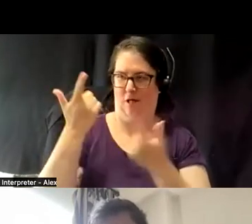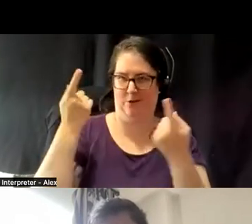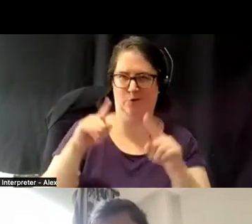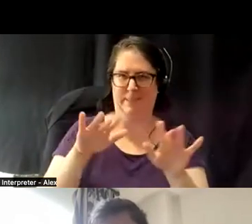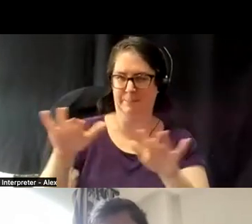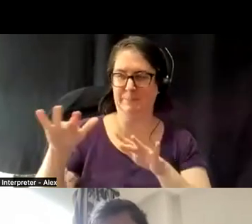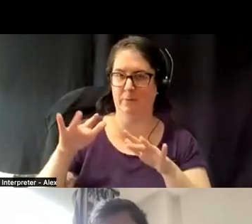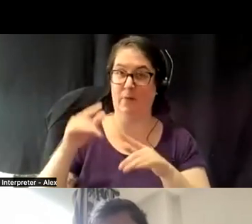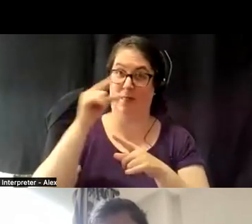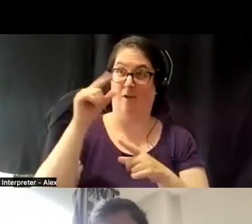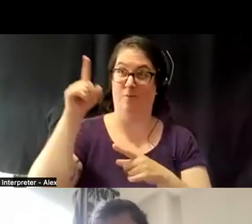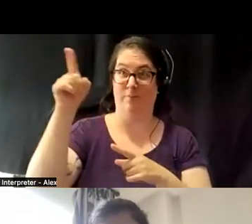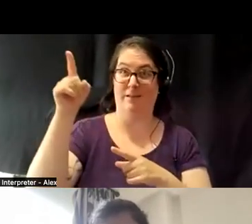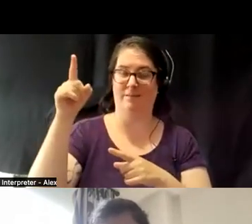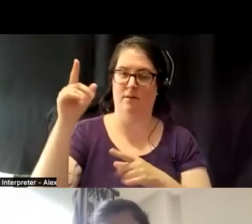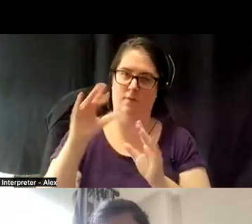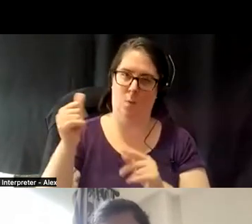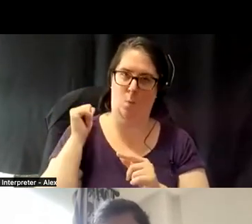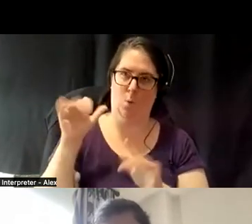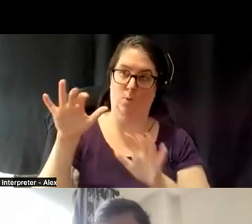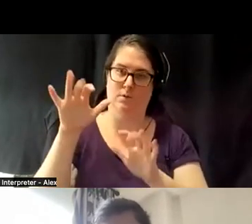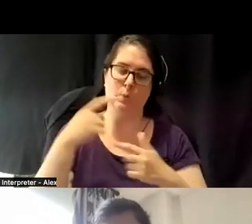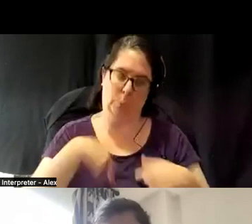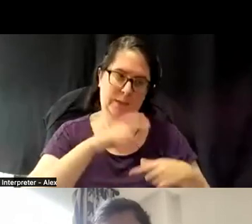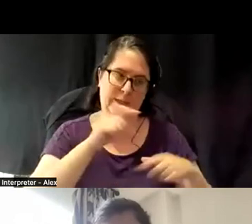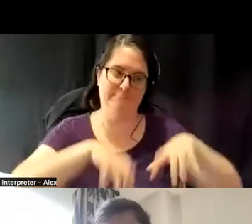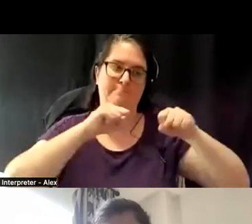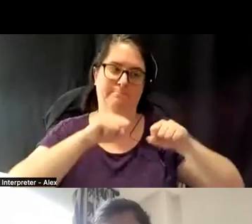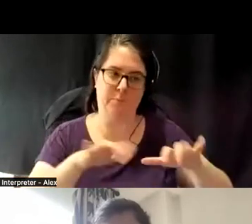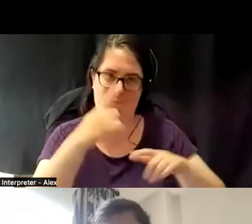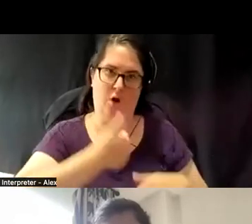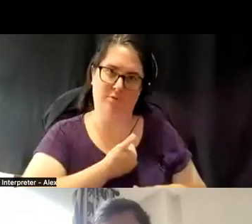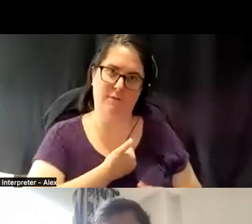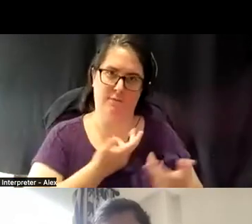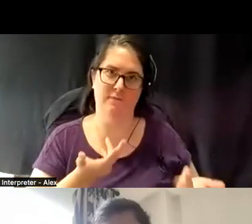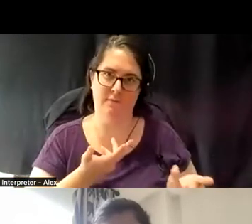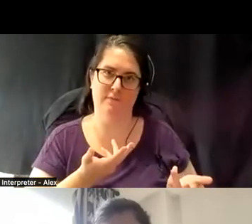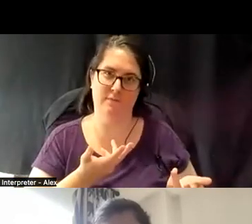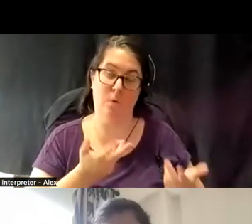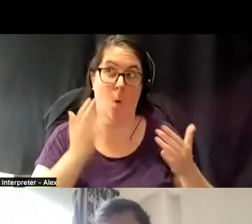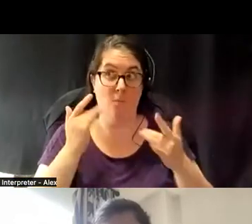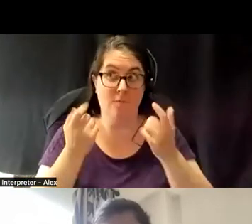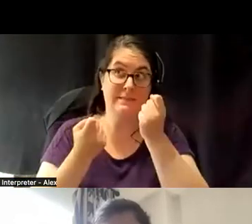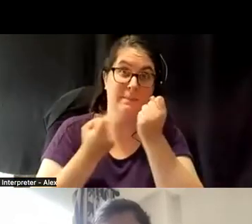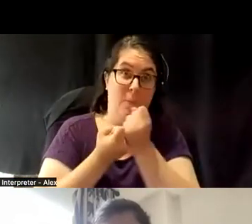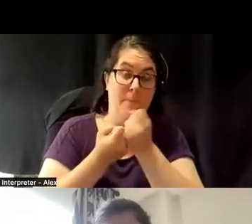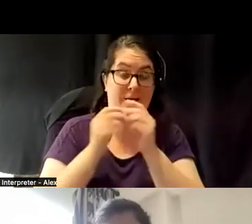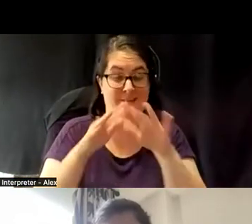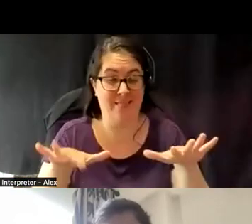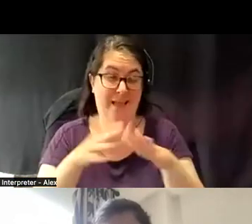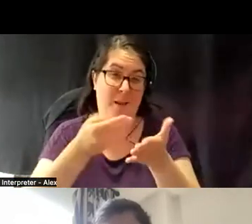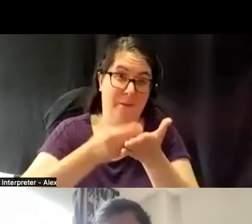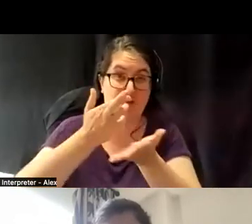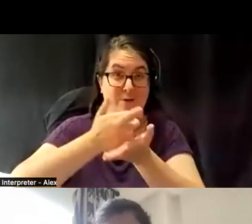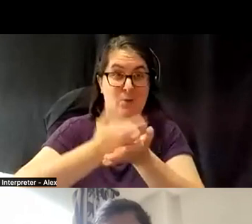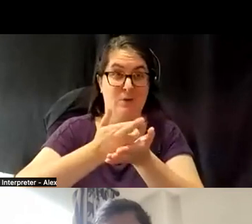government is not going to do it, so we got to do it for ourselves, by ourselves. hopefully get some support, because land, money, resources, those